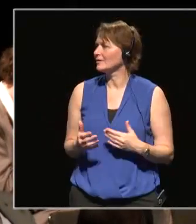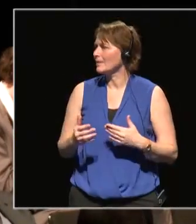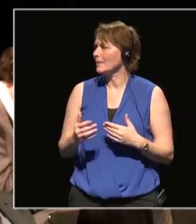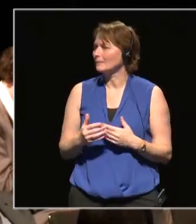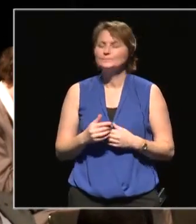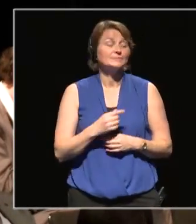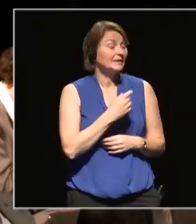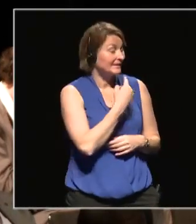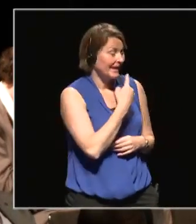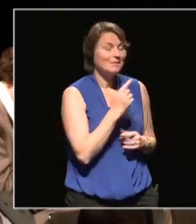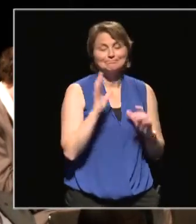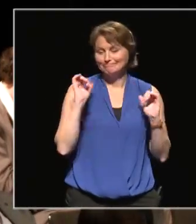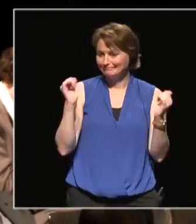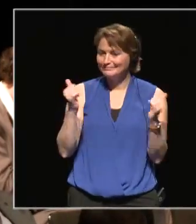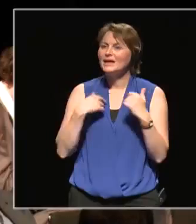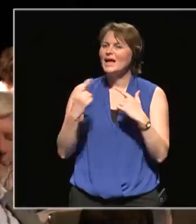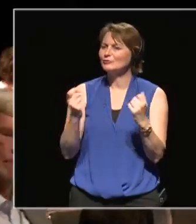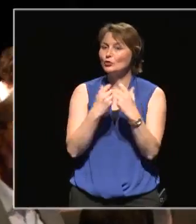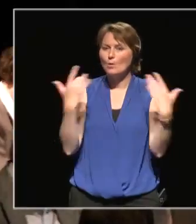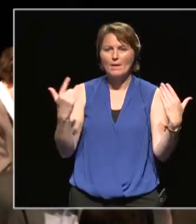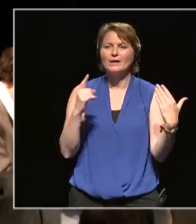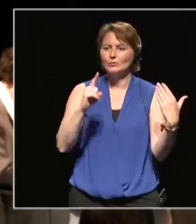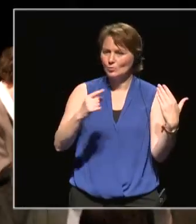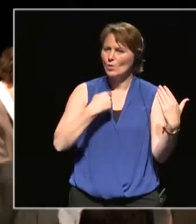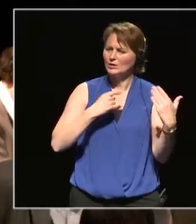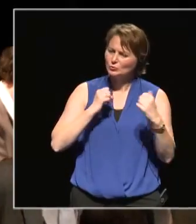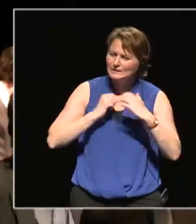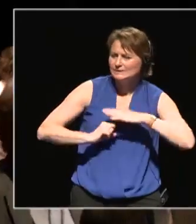have lots of support recently for carbon pricing. Getting World